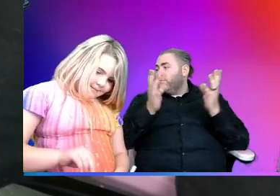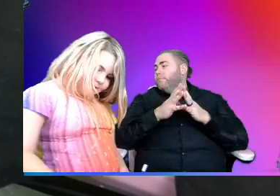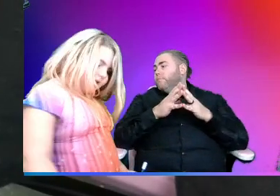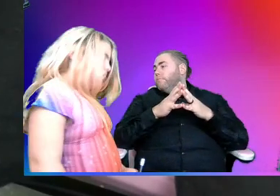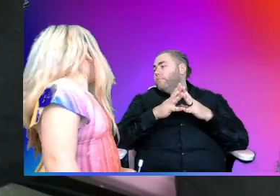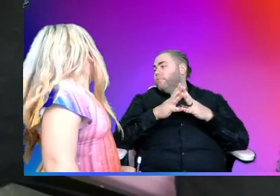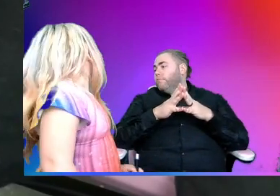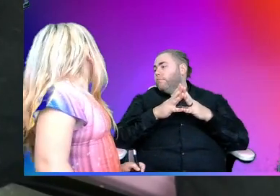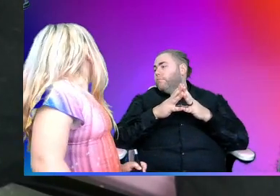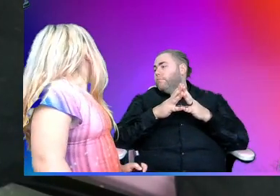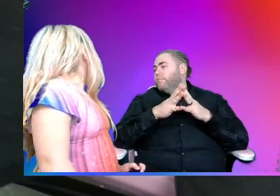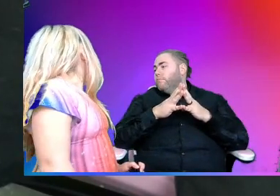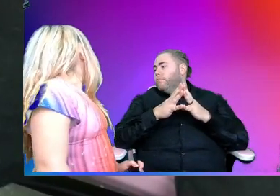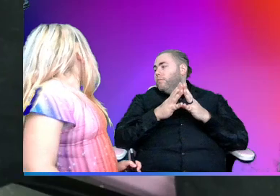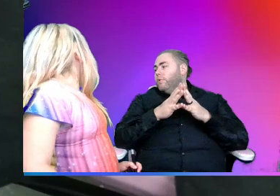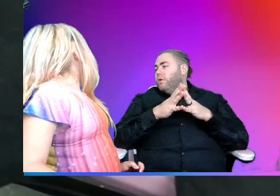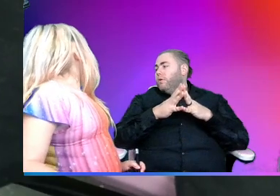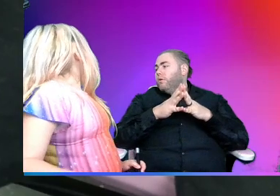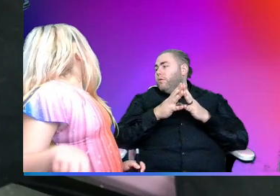What?